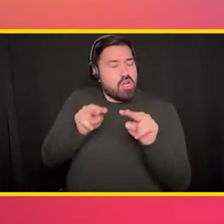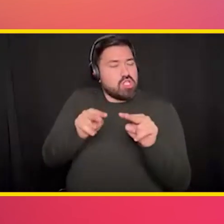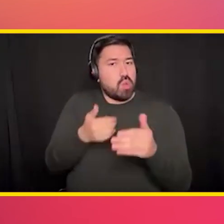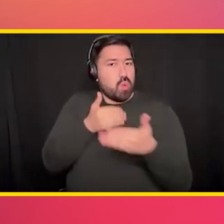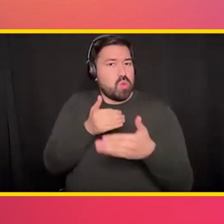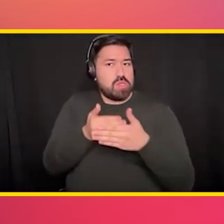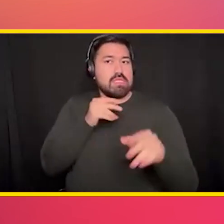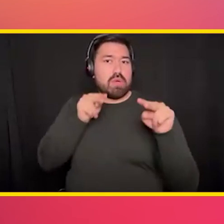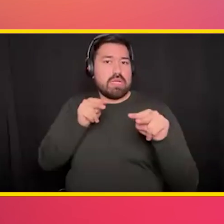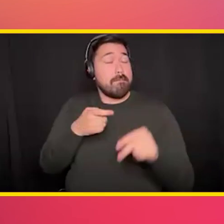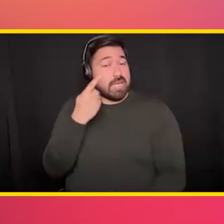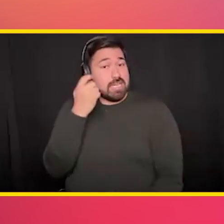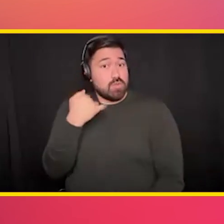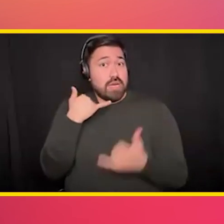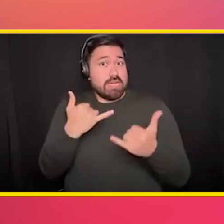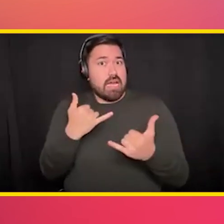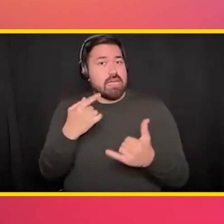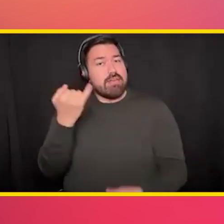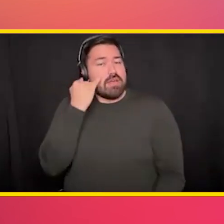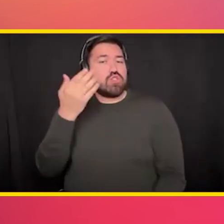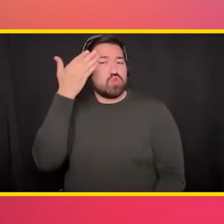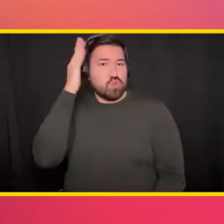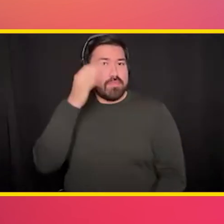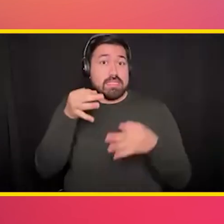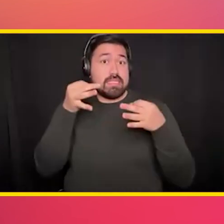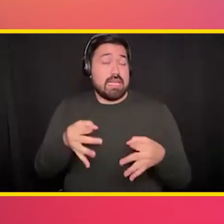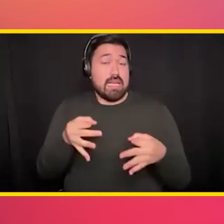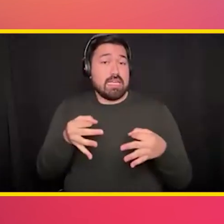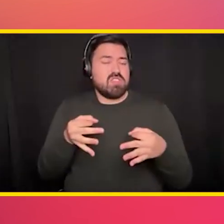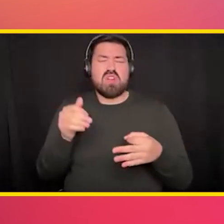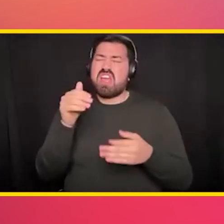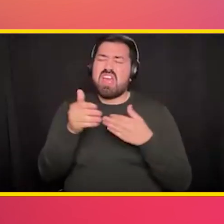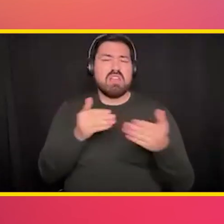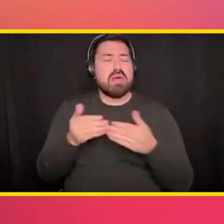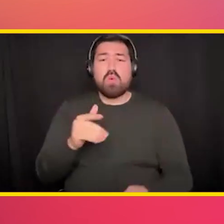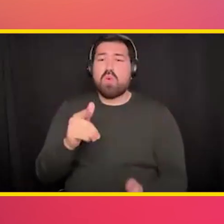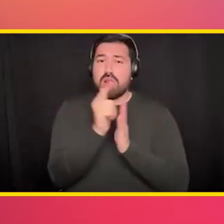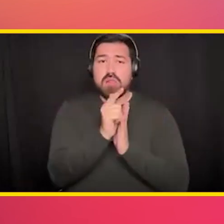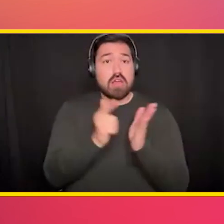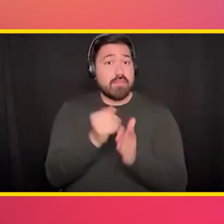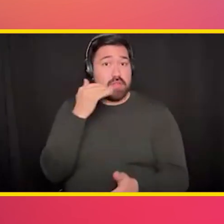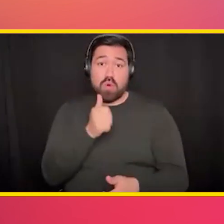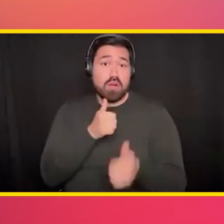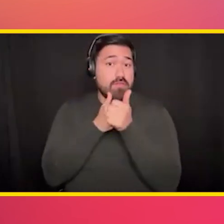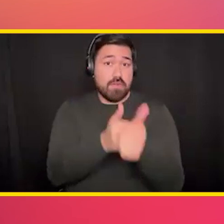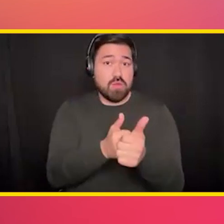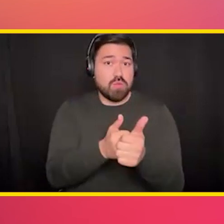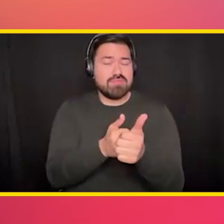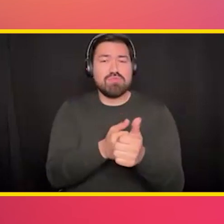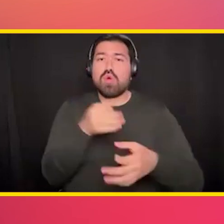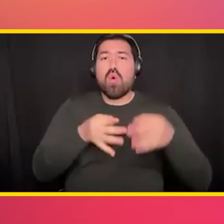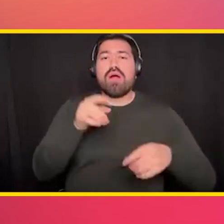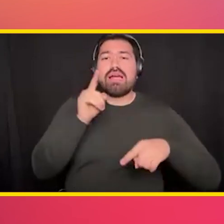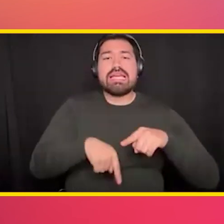The reality is, if Trump decides from any law that he doesn't want to follow it, the courts are powerless to stop